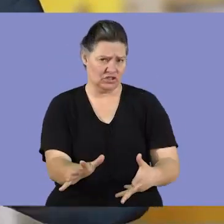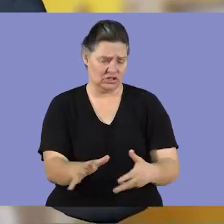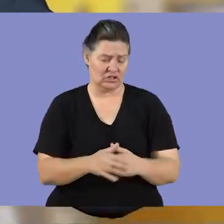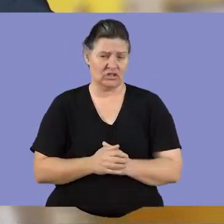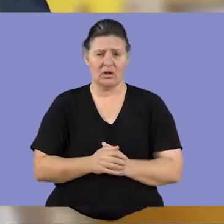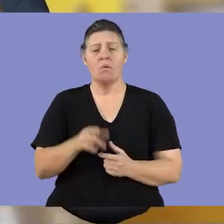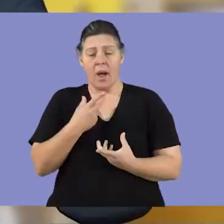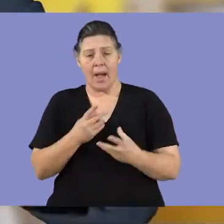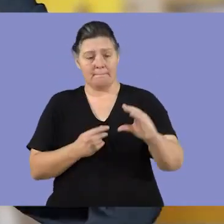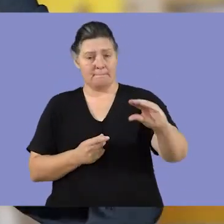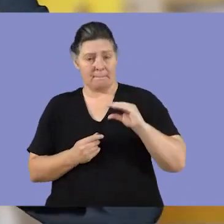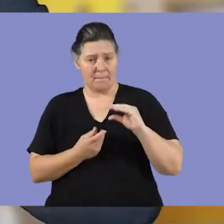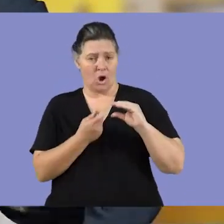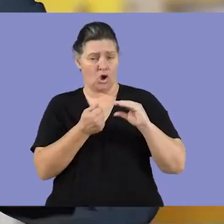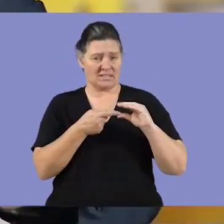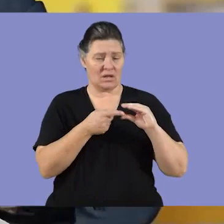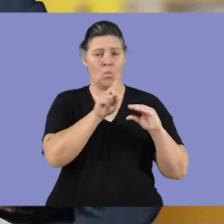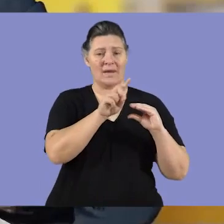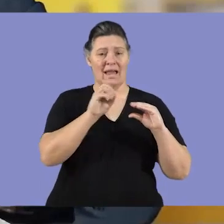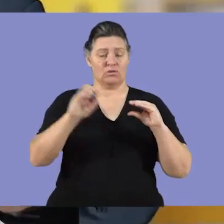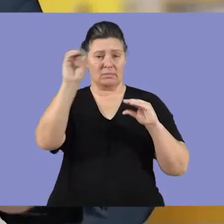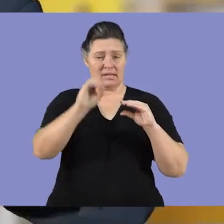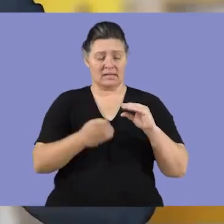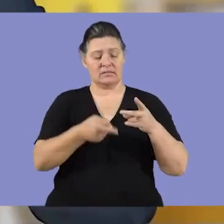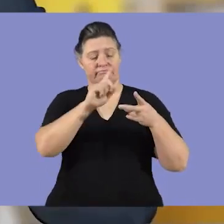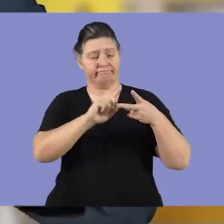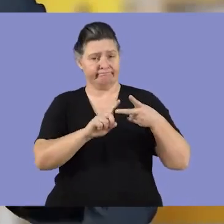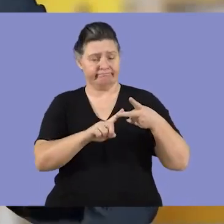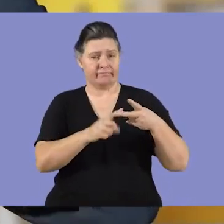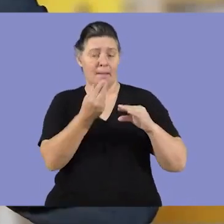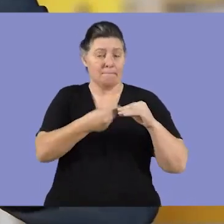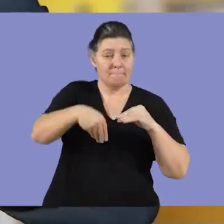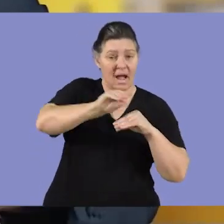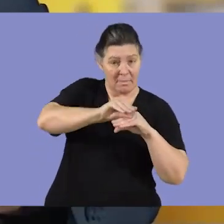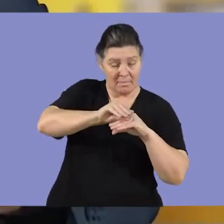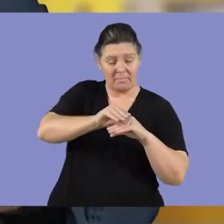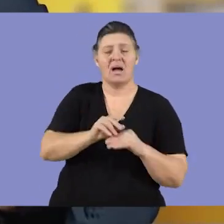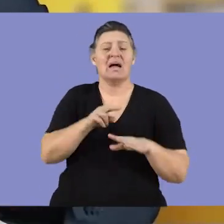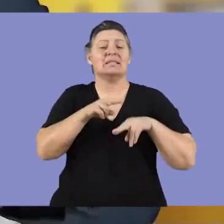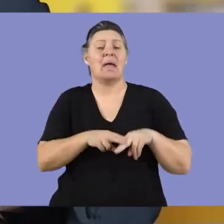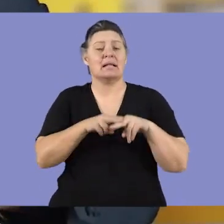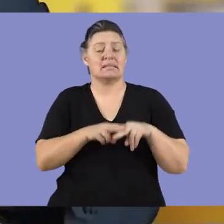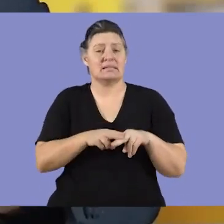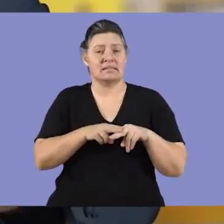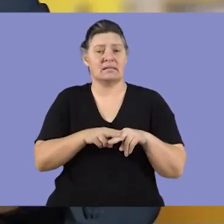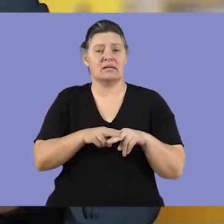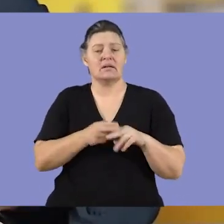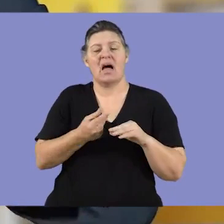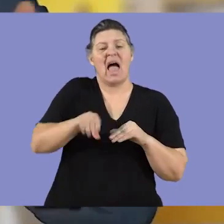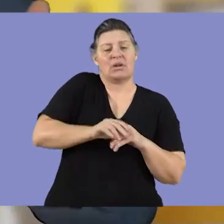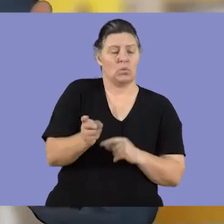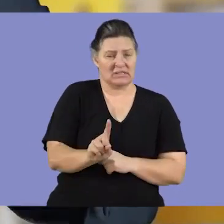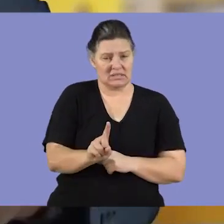you were given the cost, which is always 100%, and then you have the markup, which depends on what you're given in the